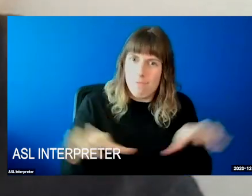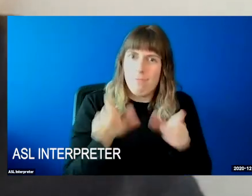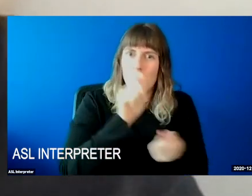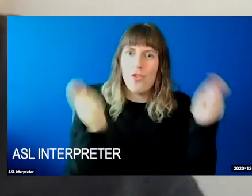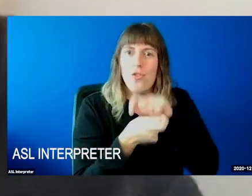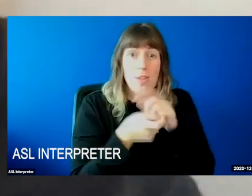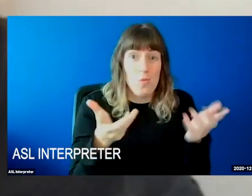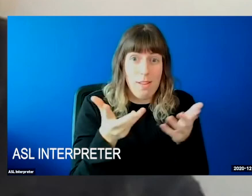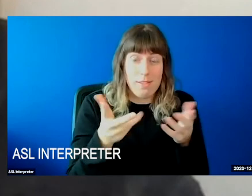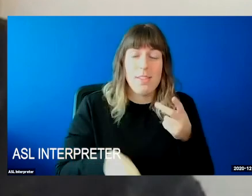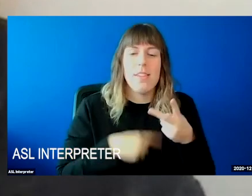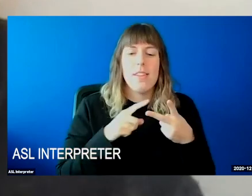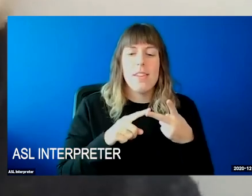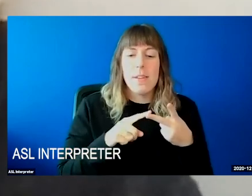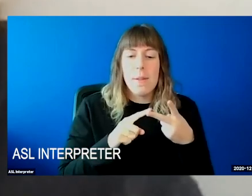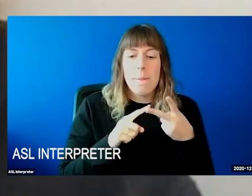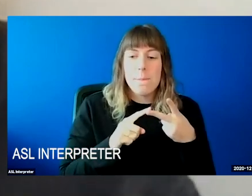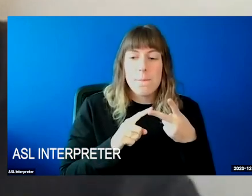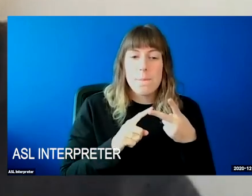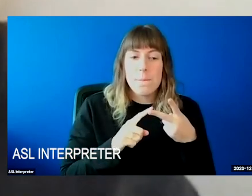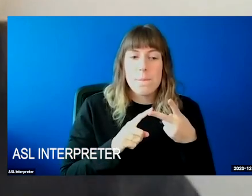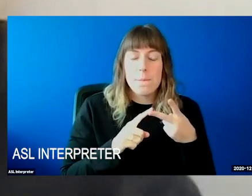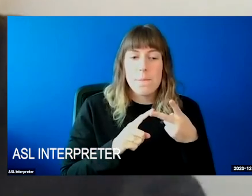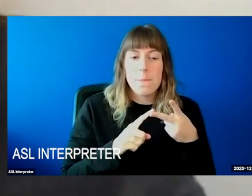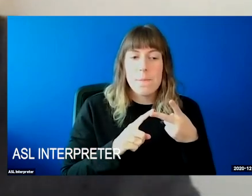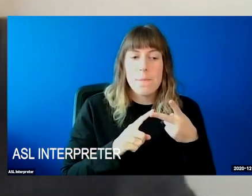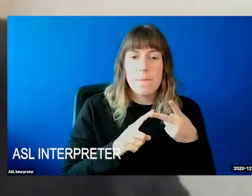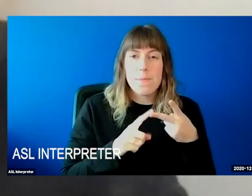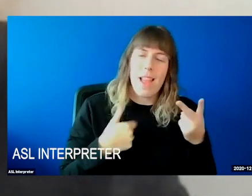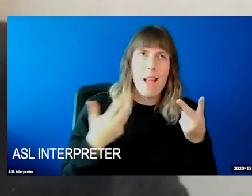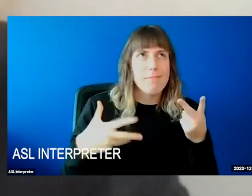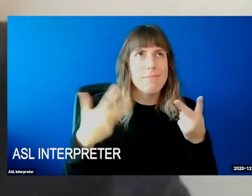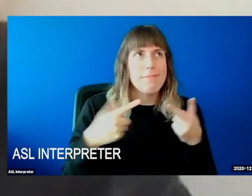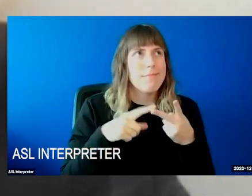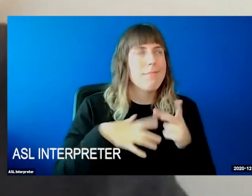is calling you to action next, and what your